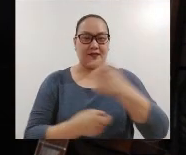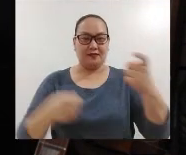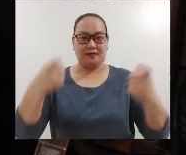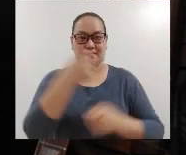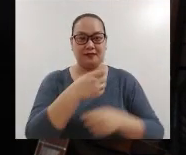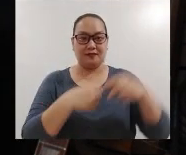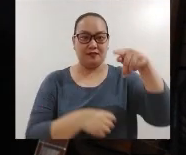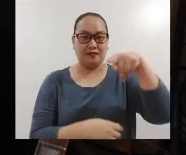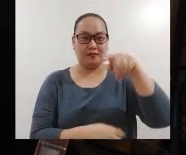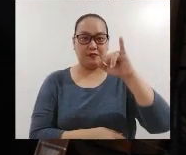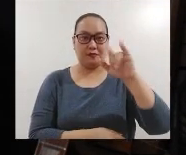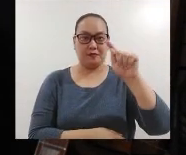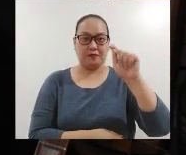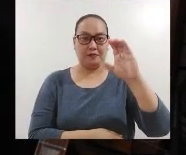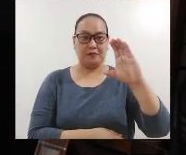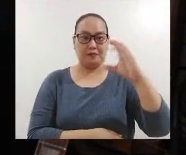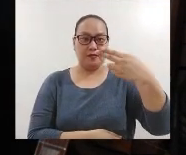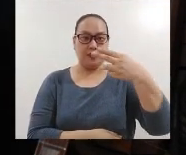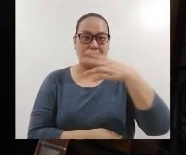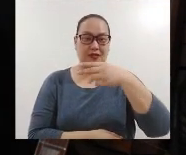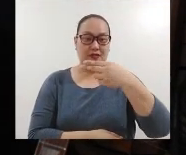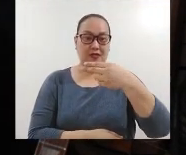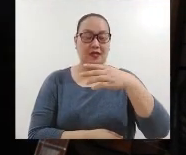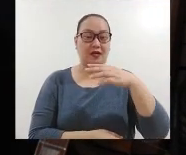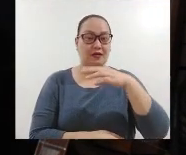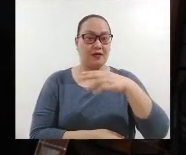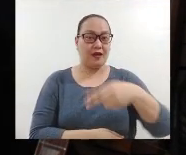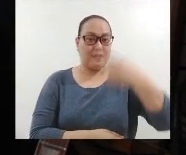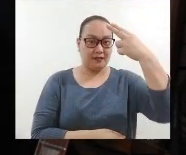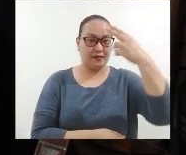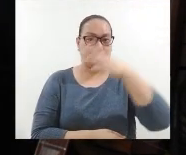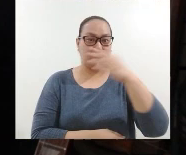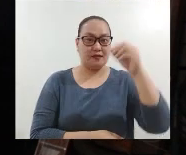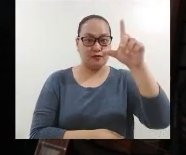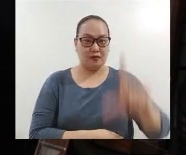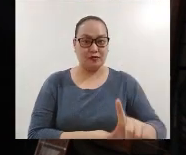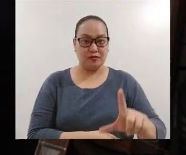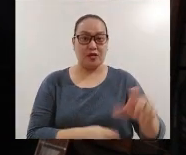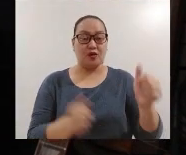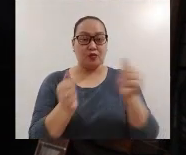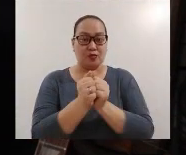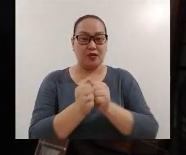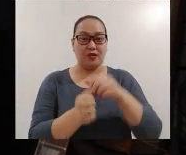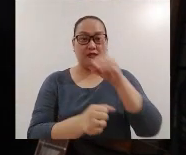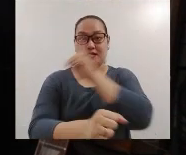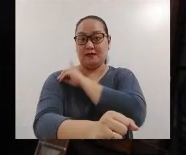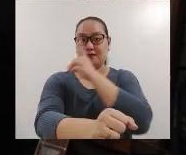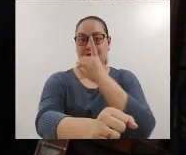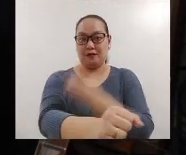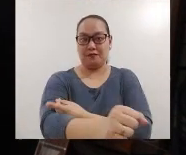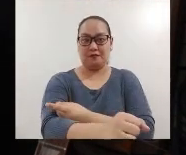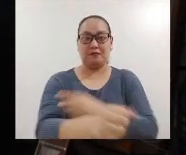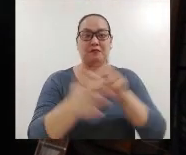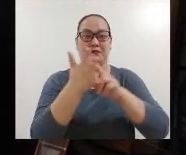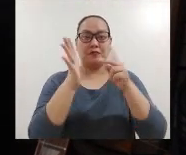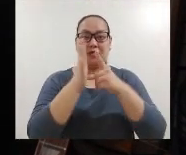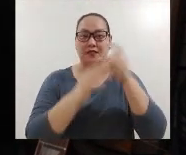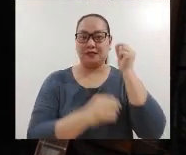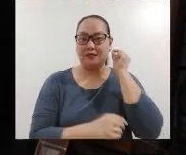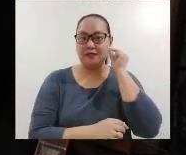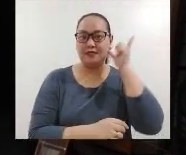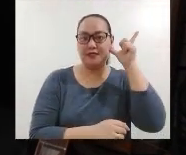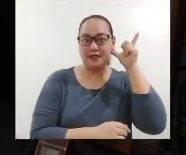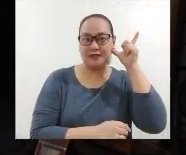pitch, which is highness and lowness, with dynamics, which means loudness